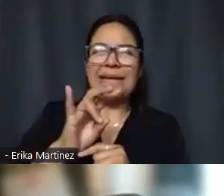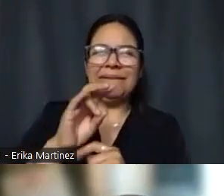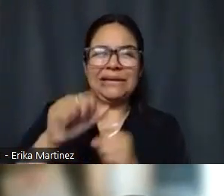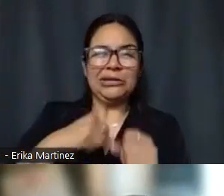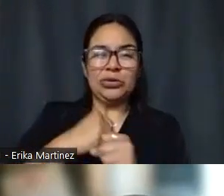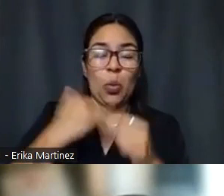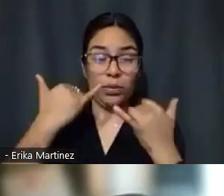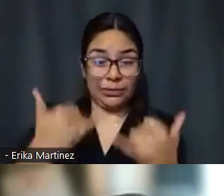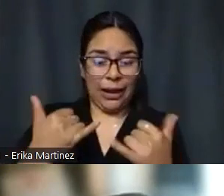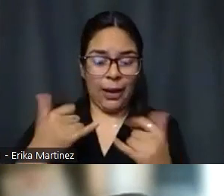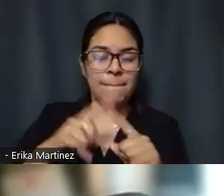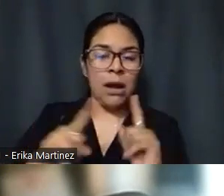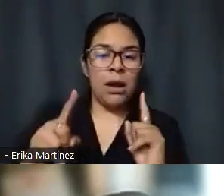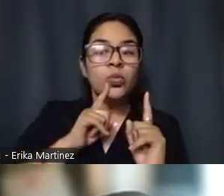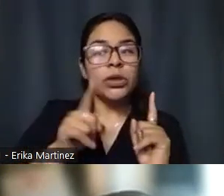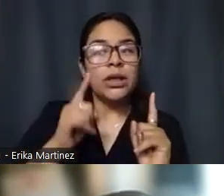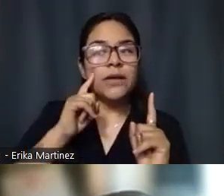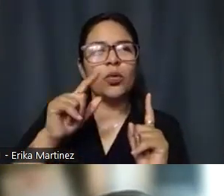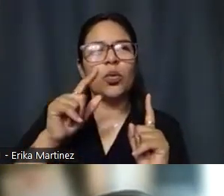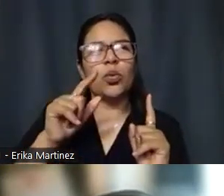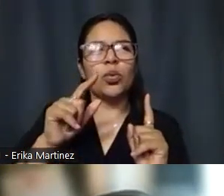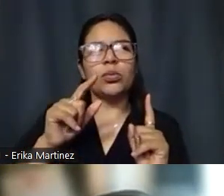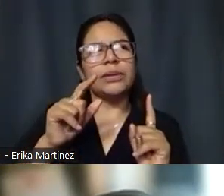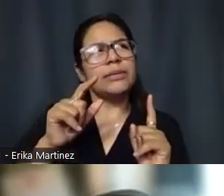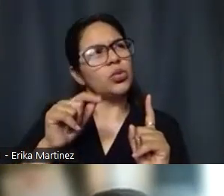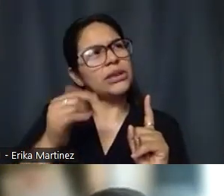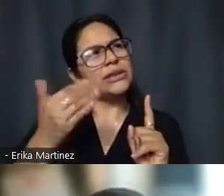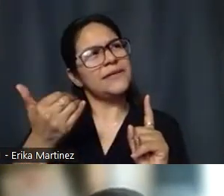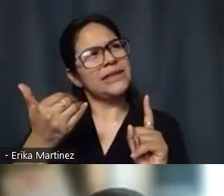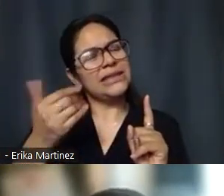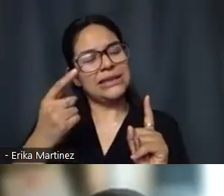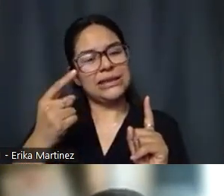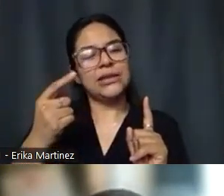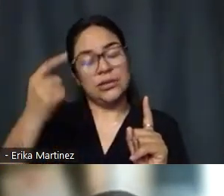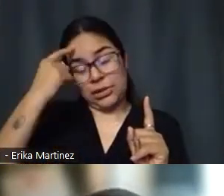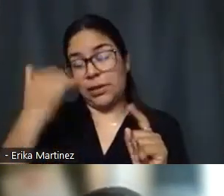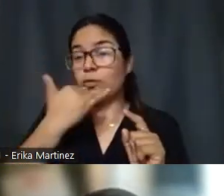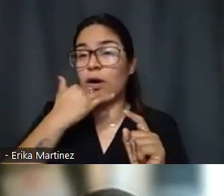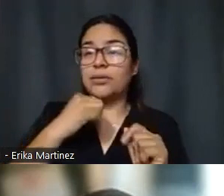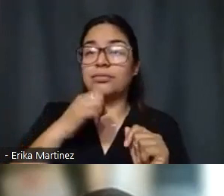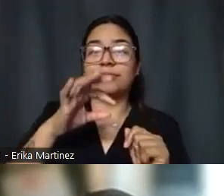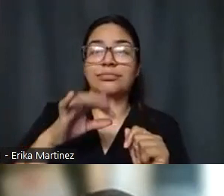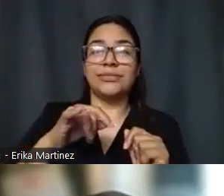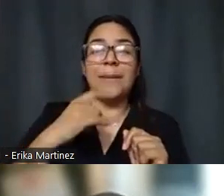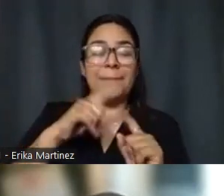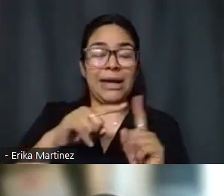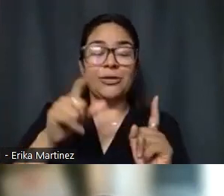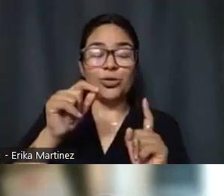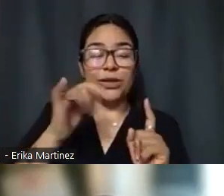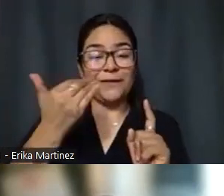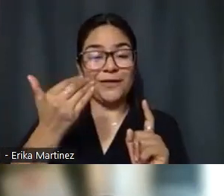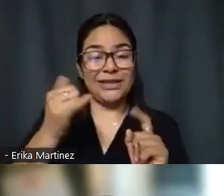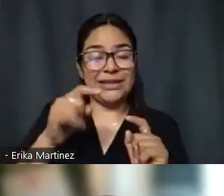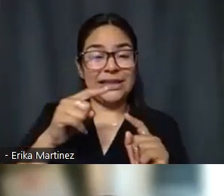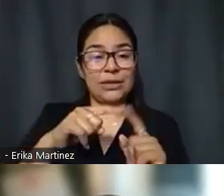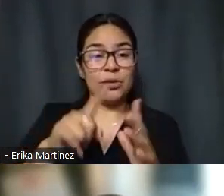old now. But in 2000, maybe it was 2015. So now I'm dating myself. It's almost 8 years ago. We were allowed